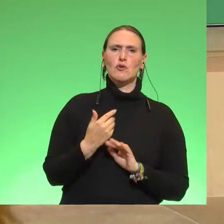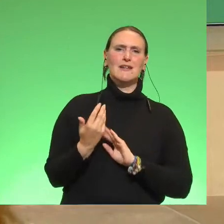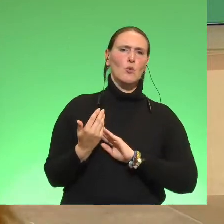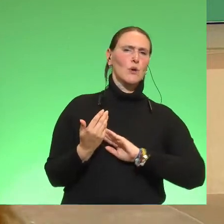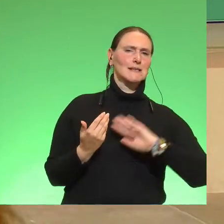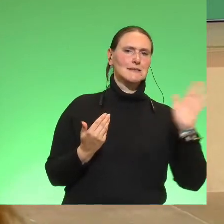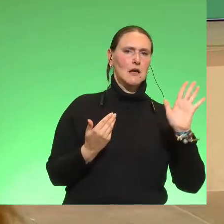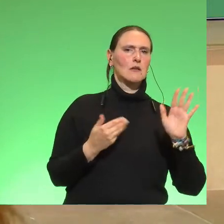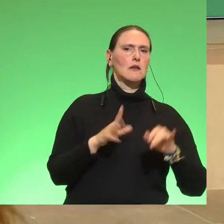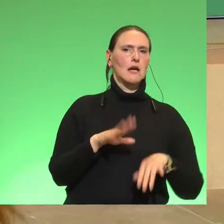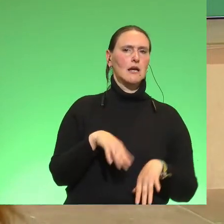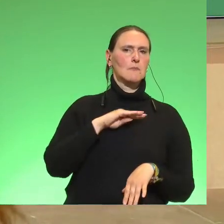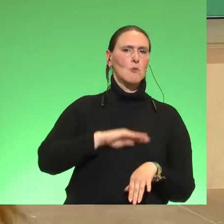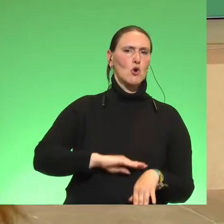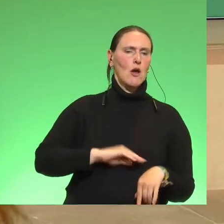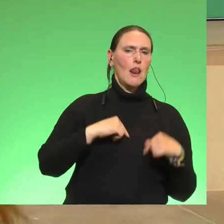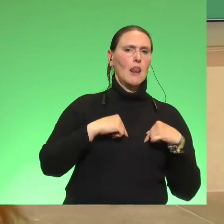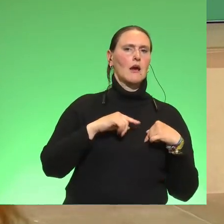for universalism and